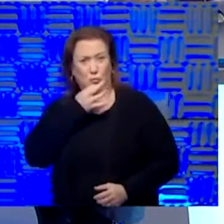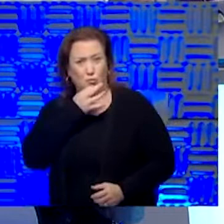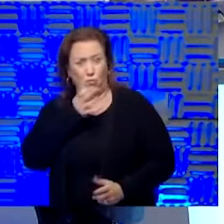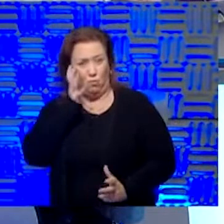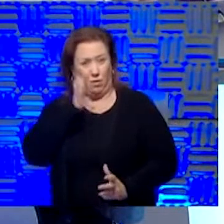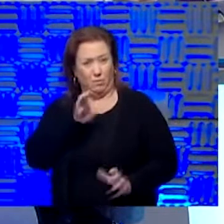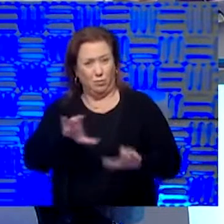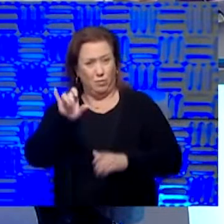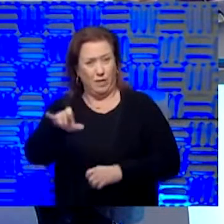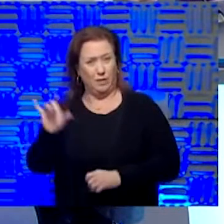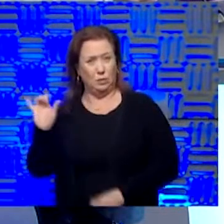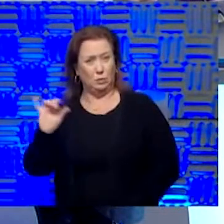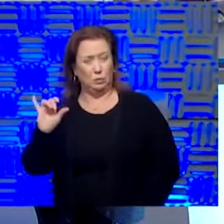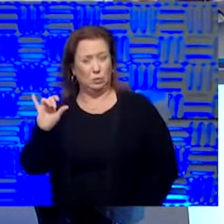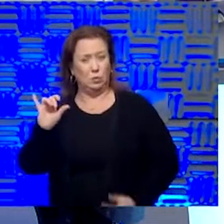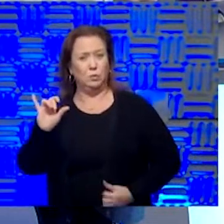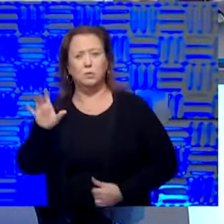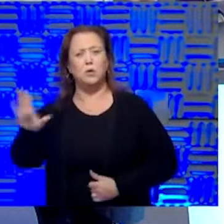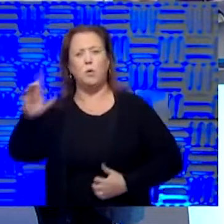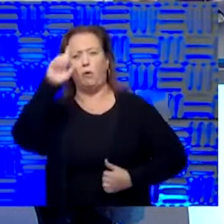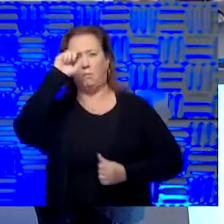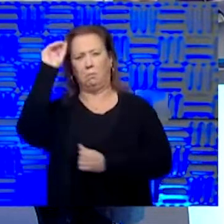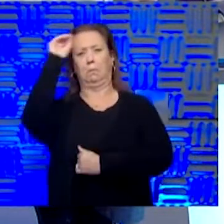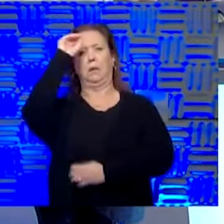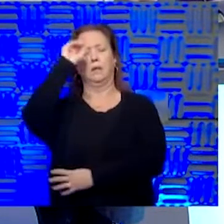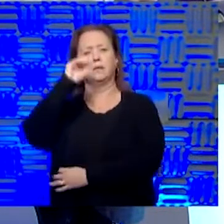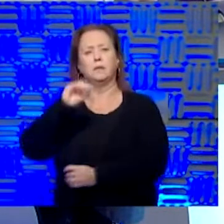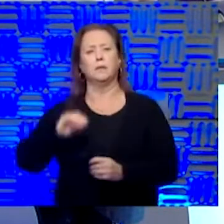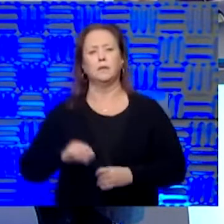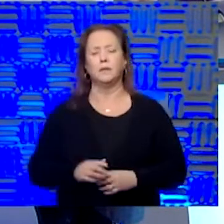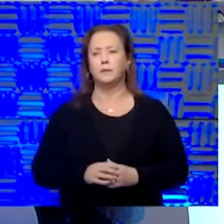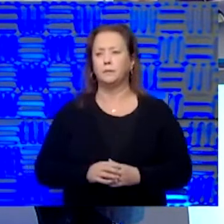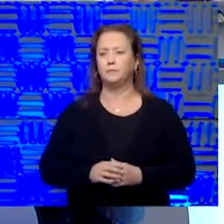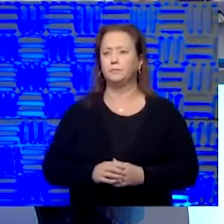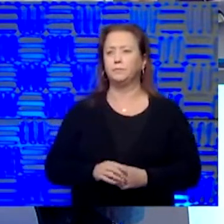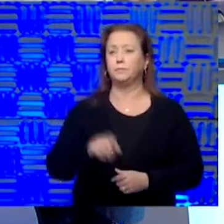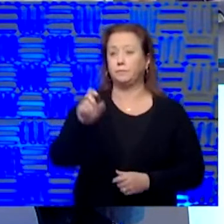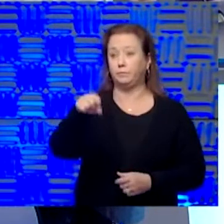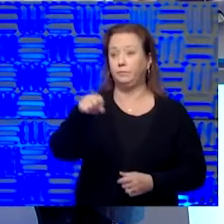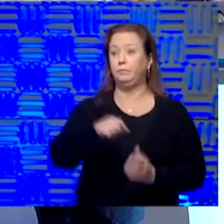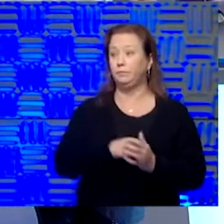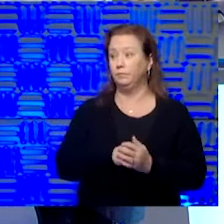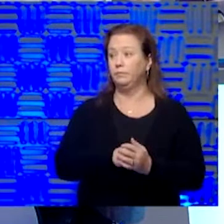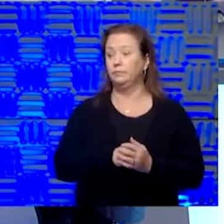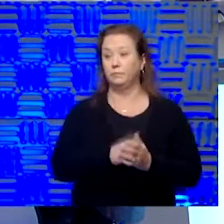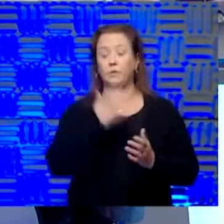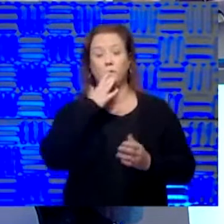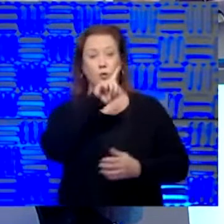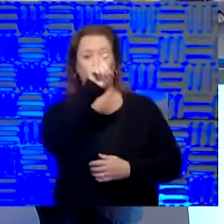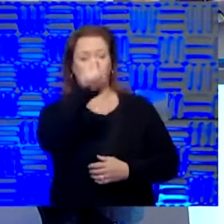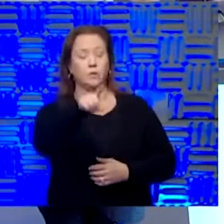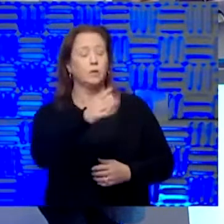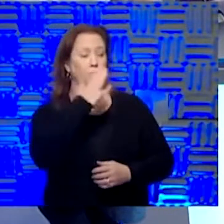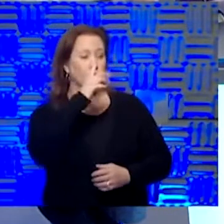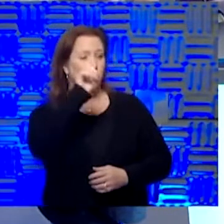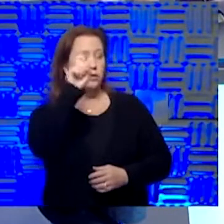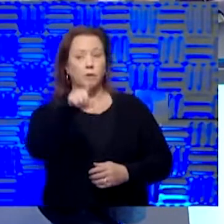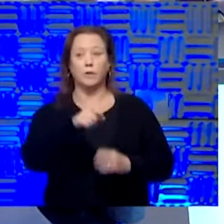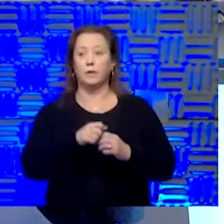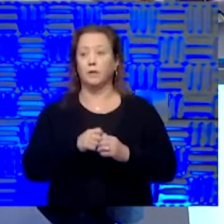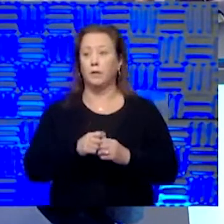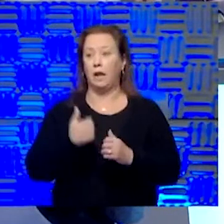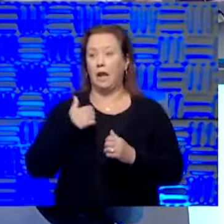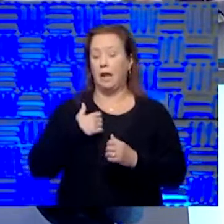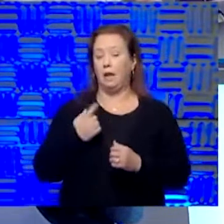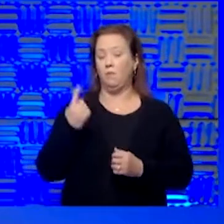doing that, and just get your thoughts on that at this point. Yeah. Yeah. Go. Yeah, that's a very good Okay. question. In fact, I've had